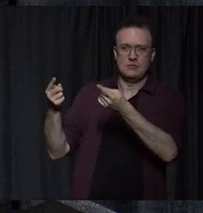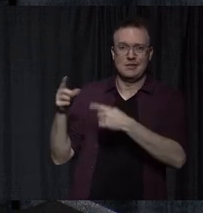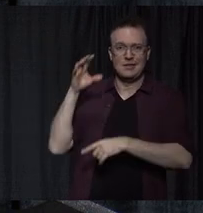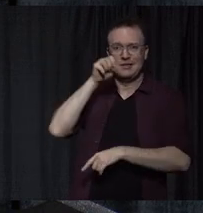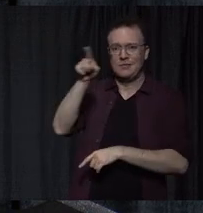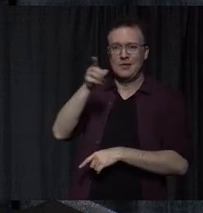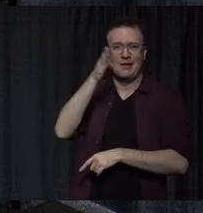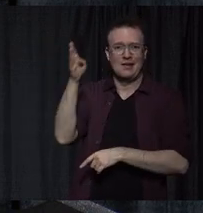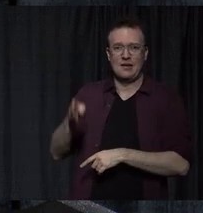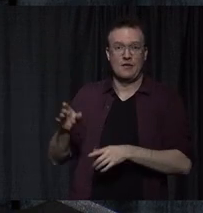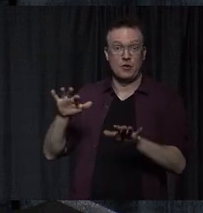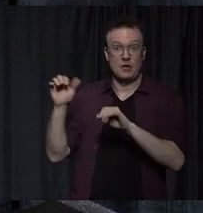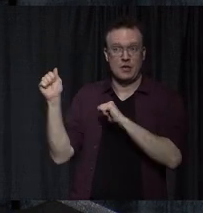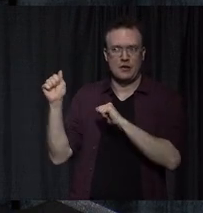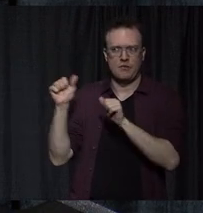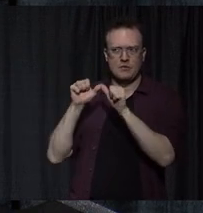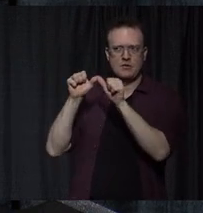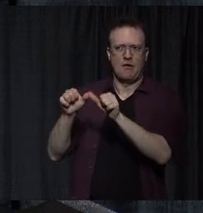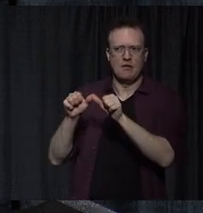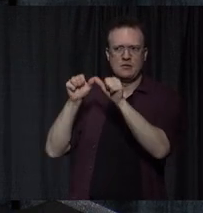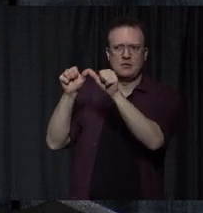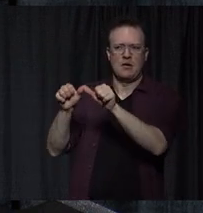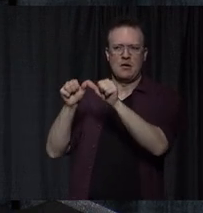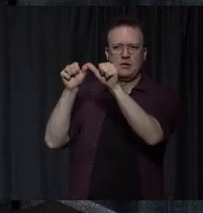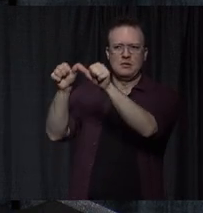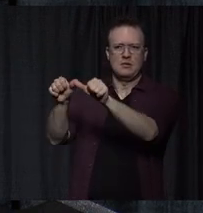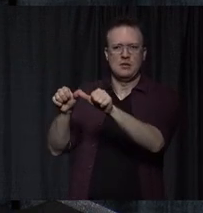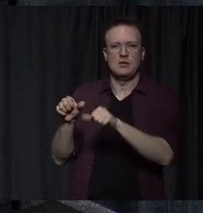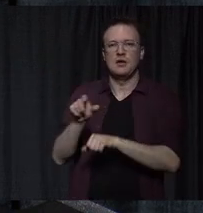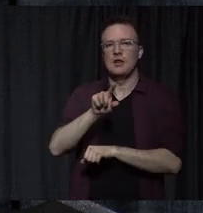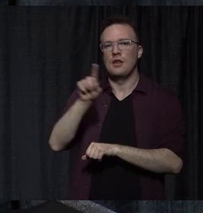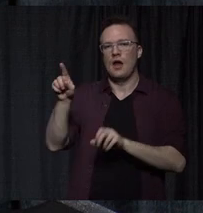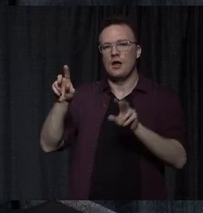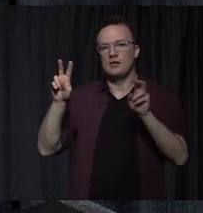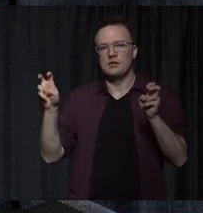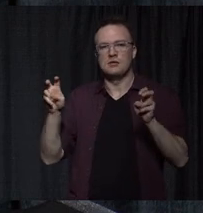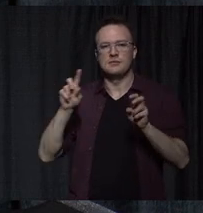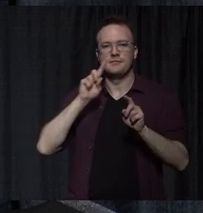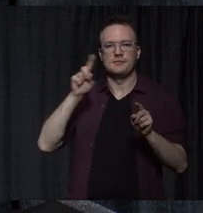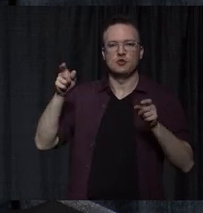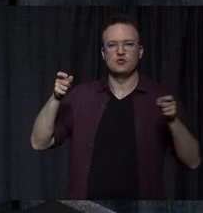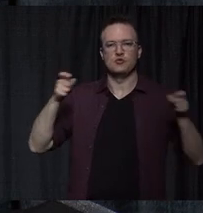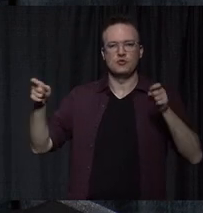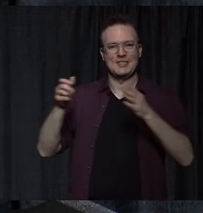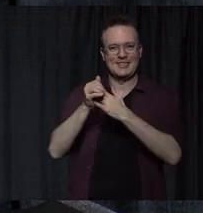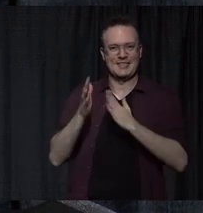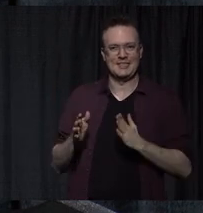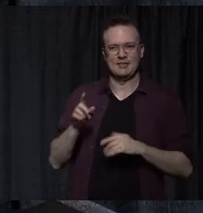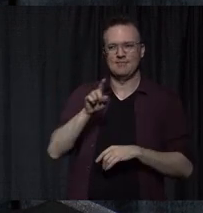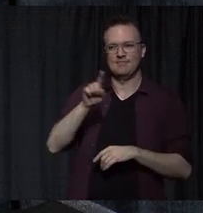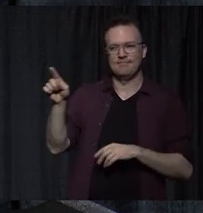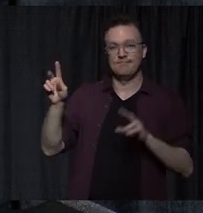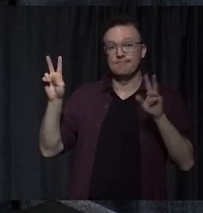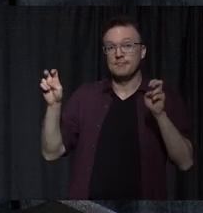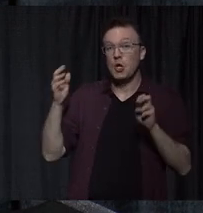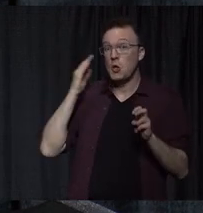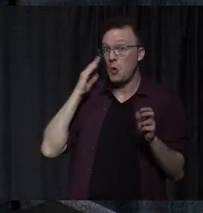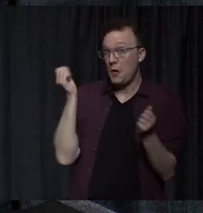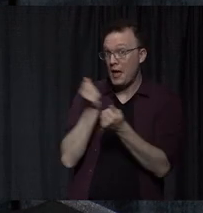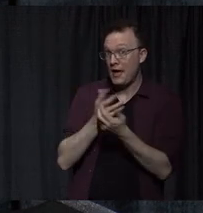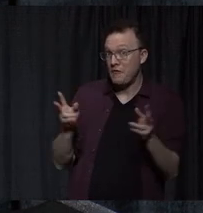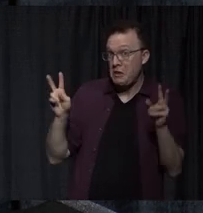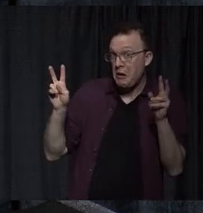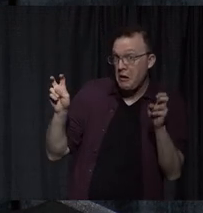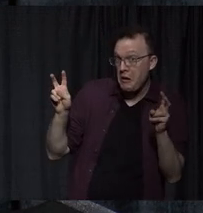never actually leave. Those sort of command and control leaders who quote unquote know everything